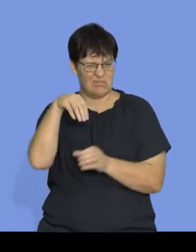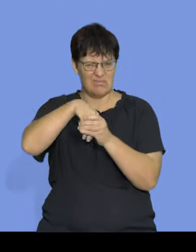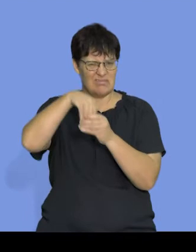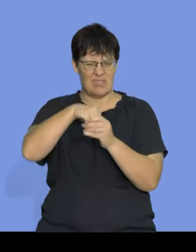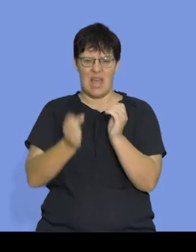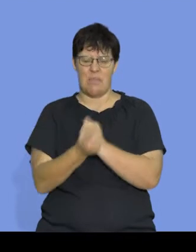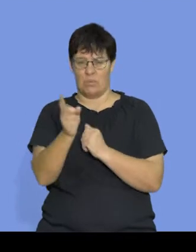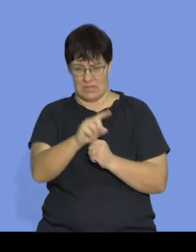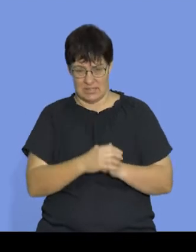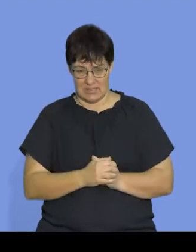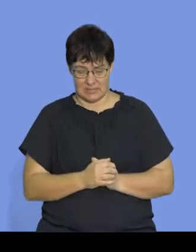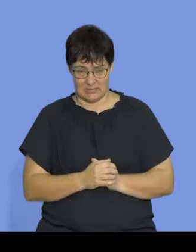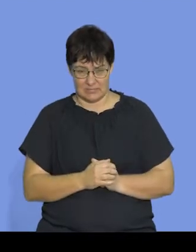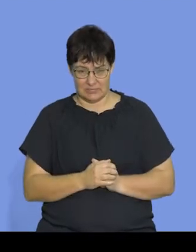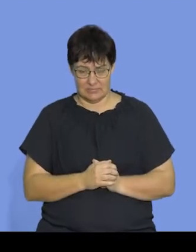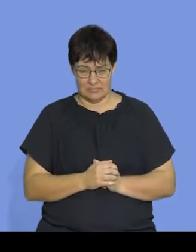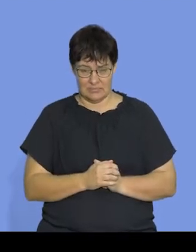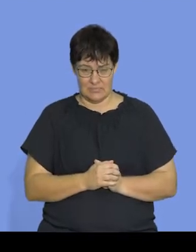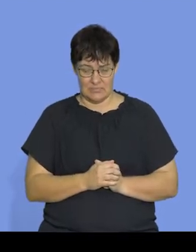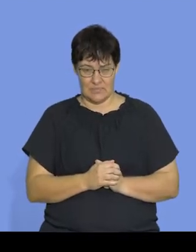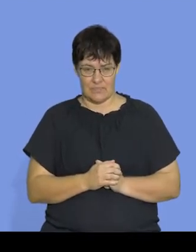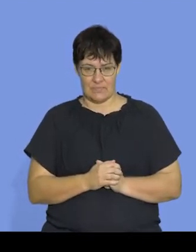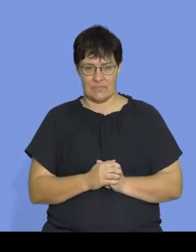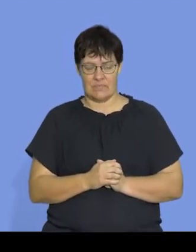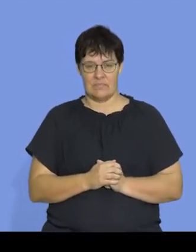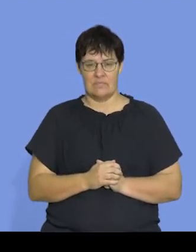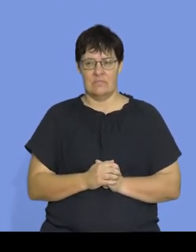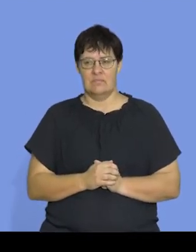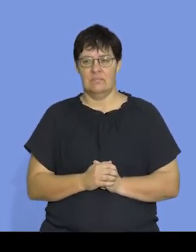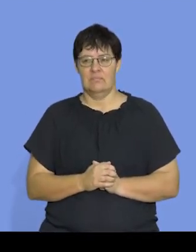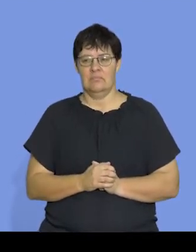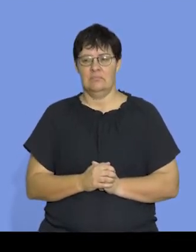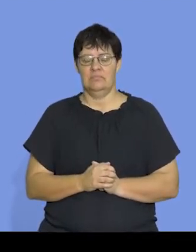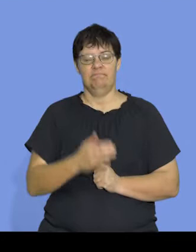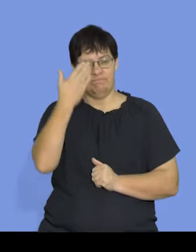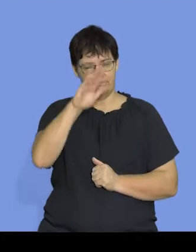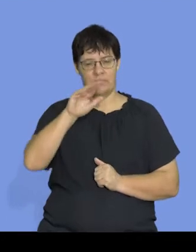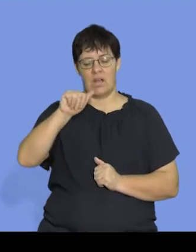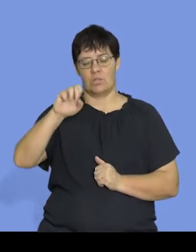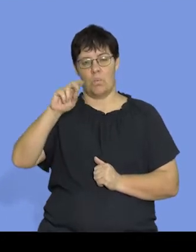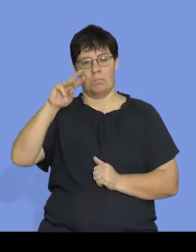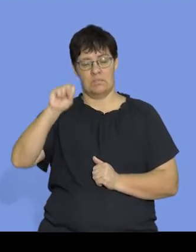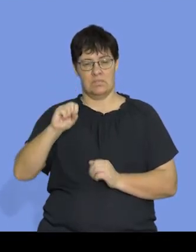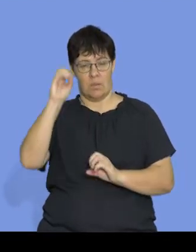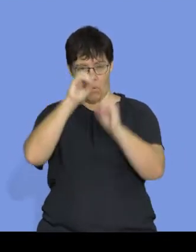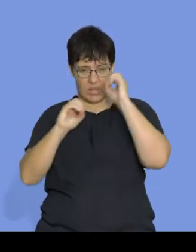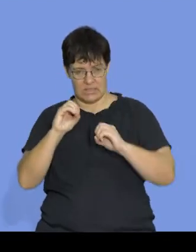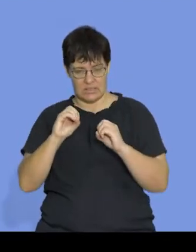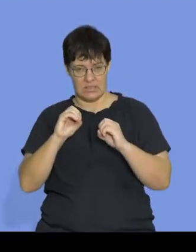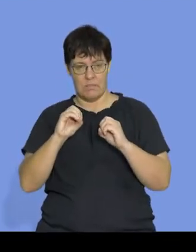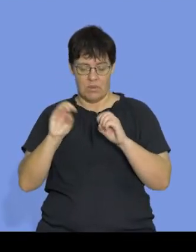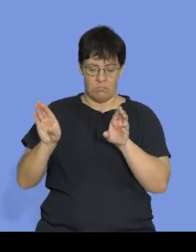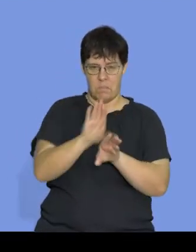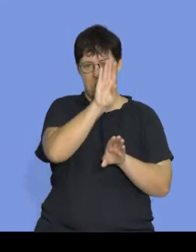is simply a chemical reaction, okay? Now, we know that atoms or molecules, they need to collide with each